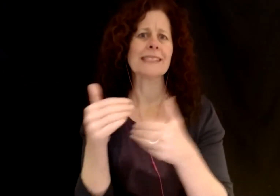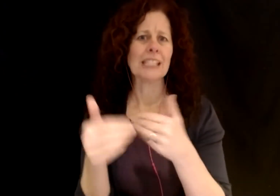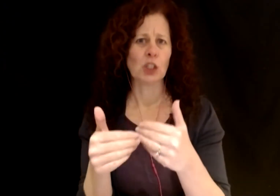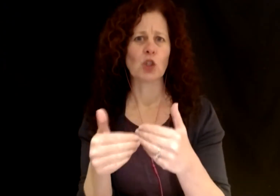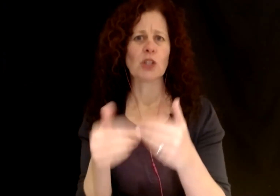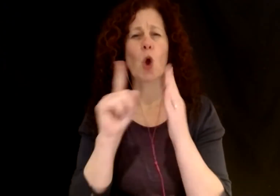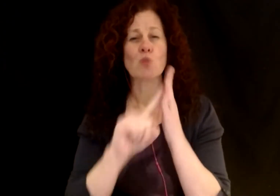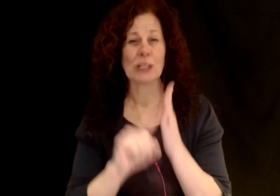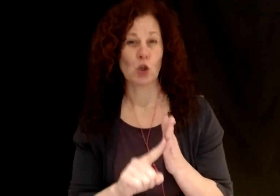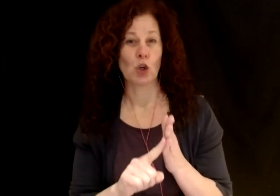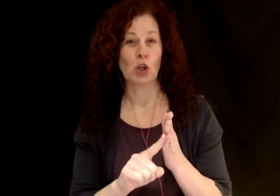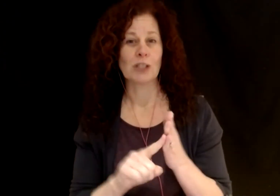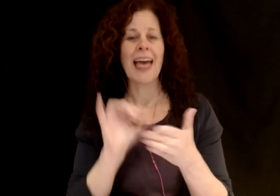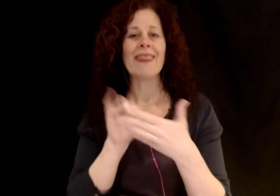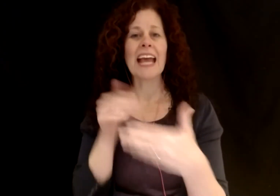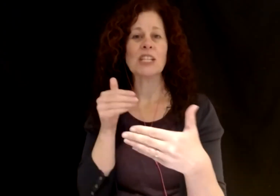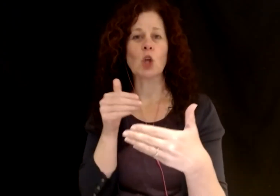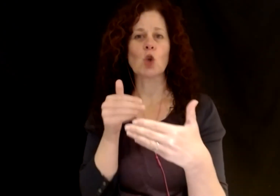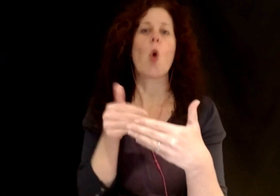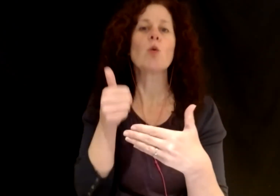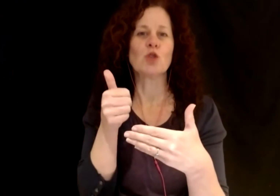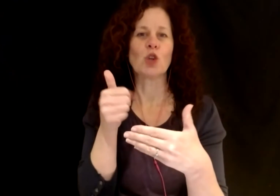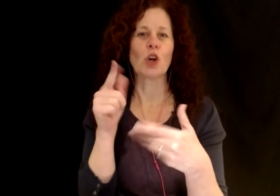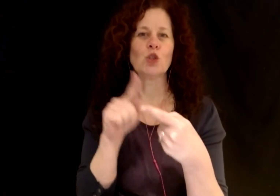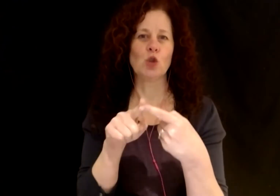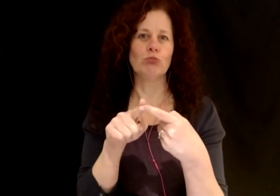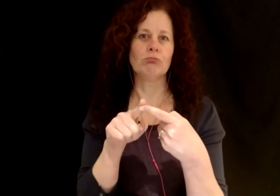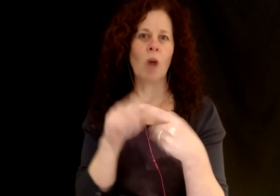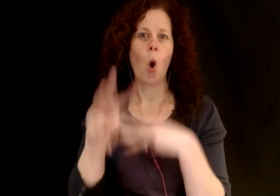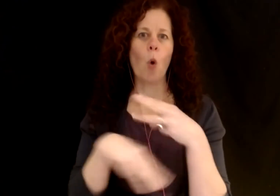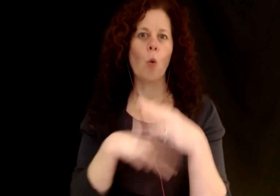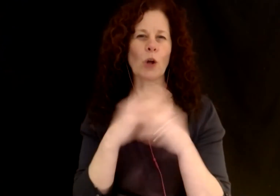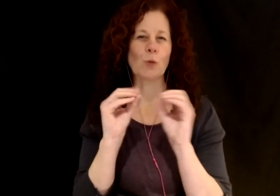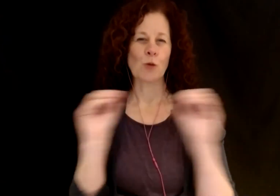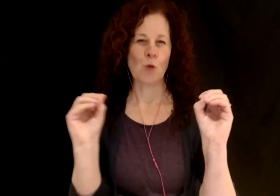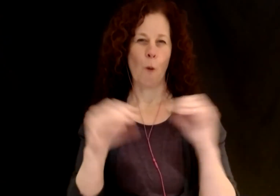gets us closer to a world without barriers. Now, what we heard today